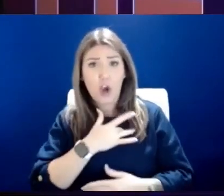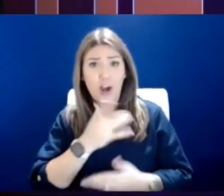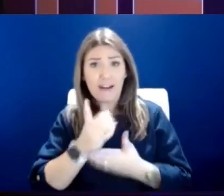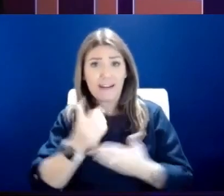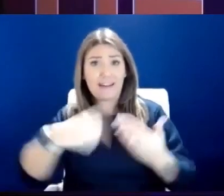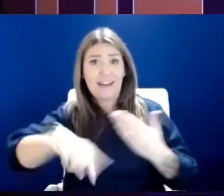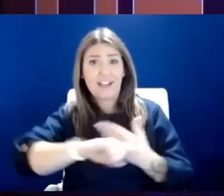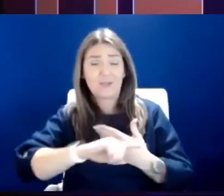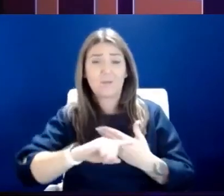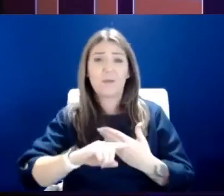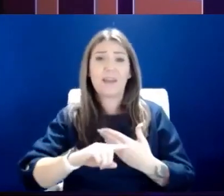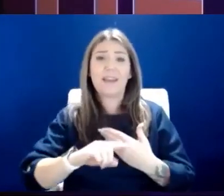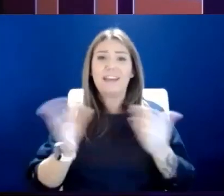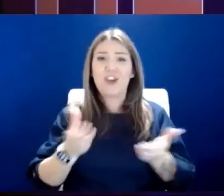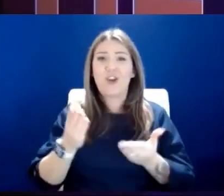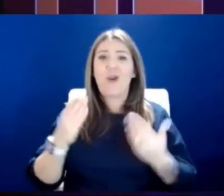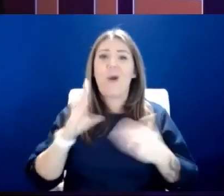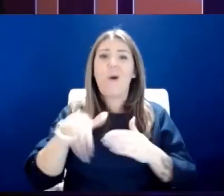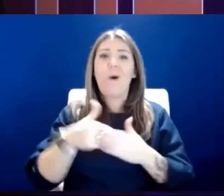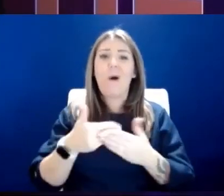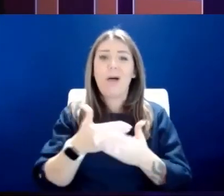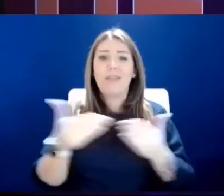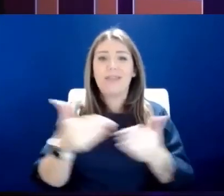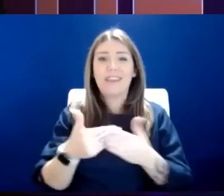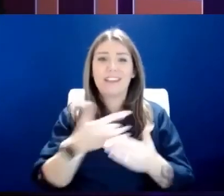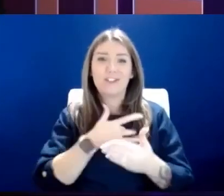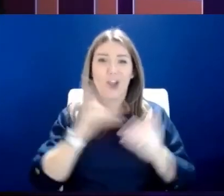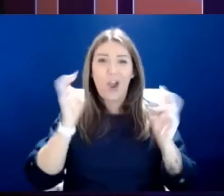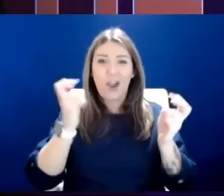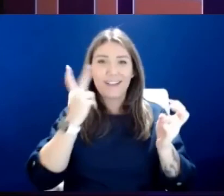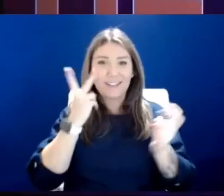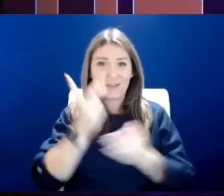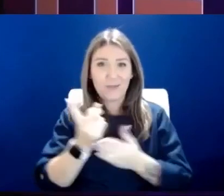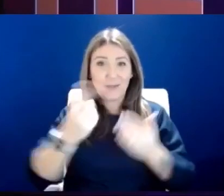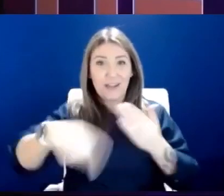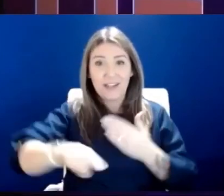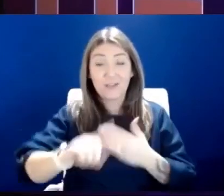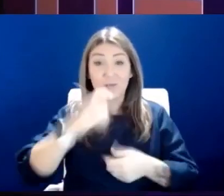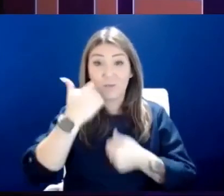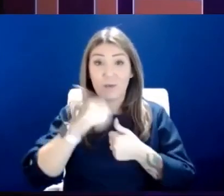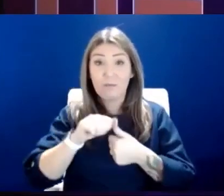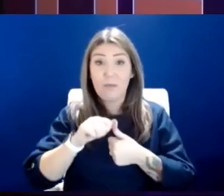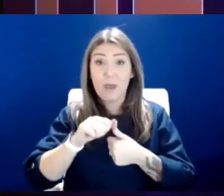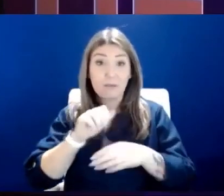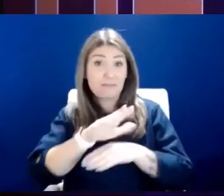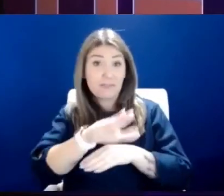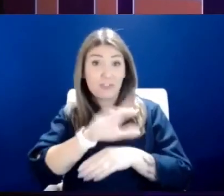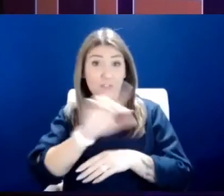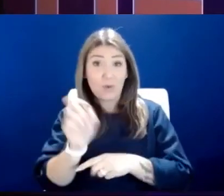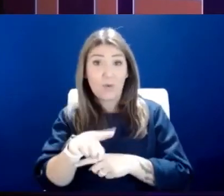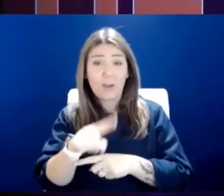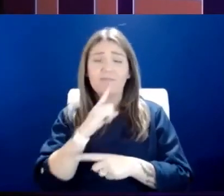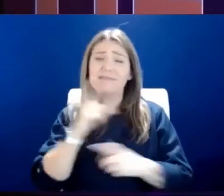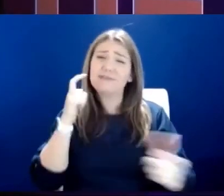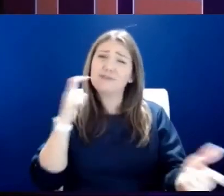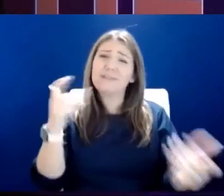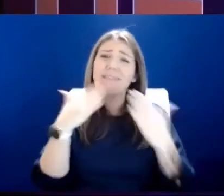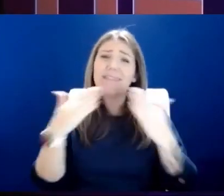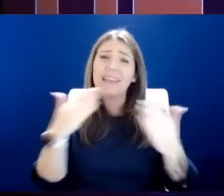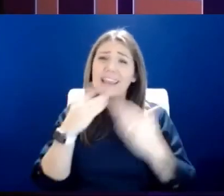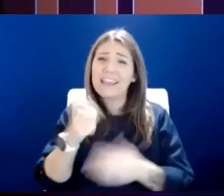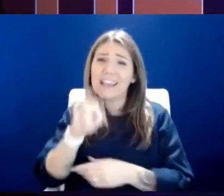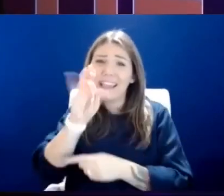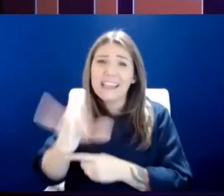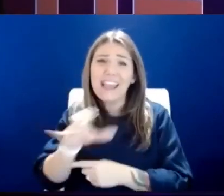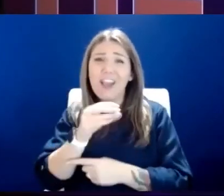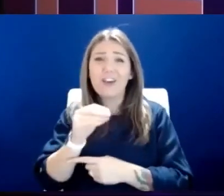Things Heart. So we will see you then next week. Remember to bring your questions. And again, huge thank you to Gary Patillo and Dr.